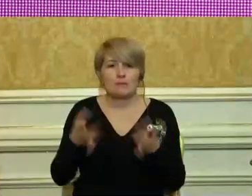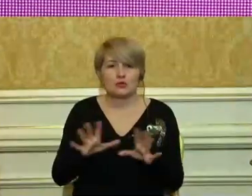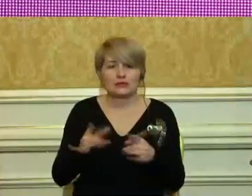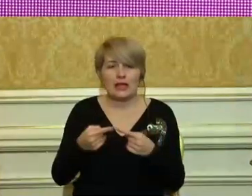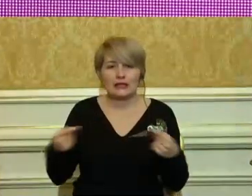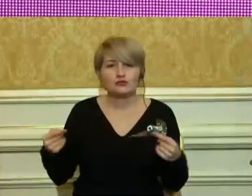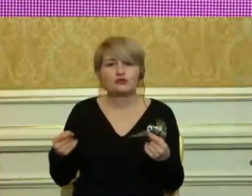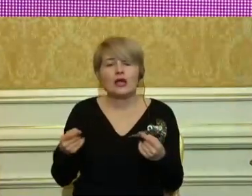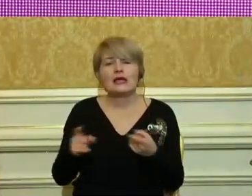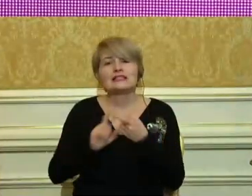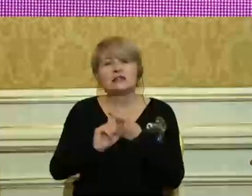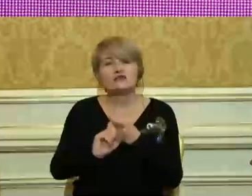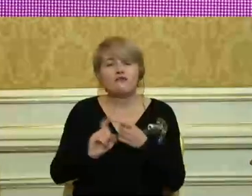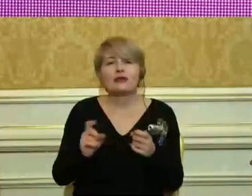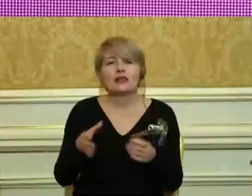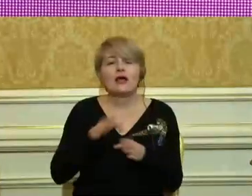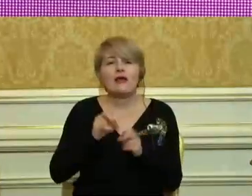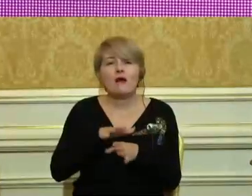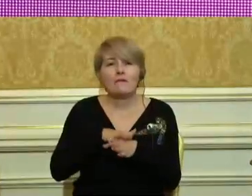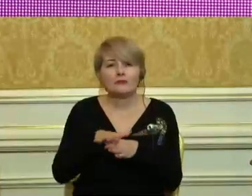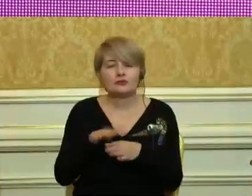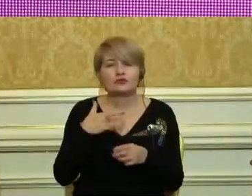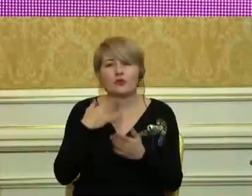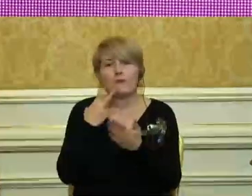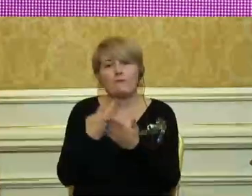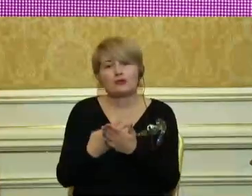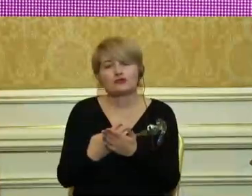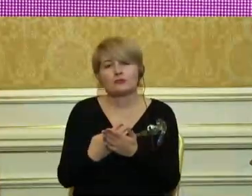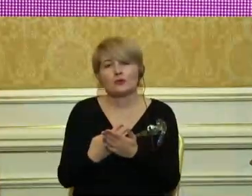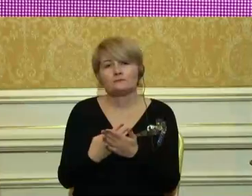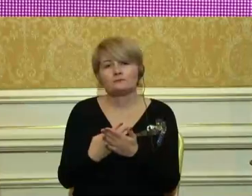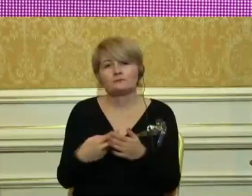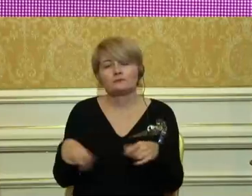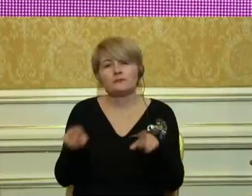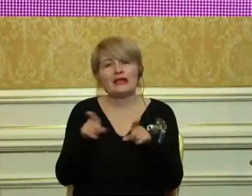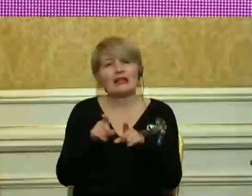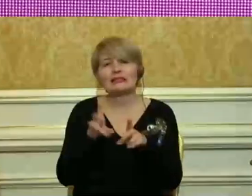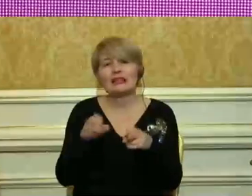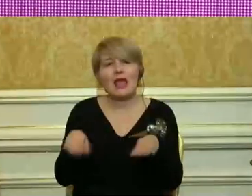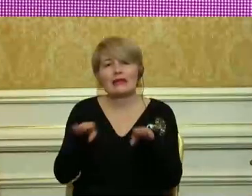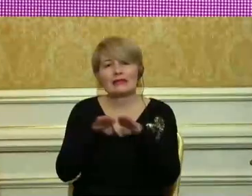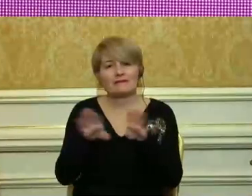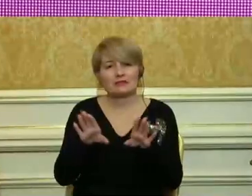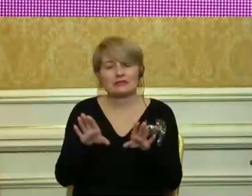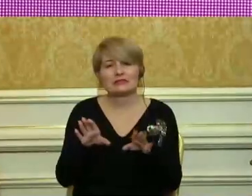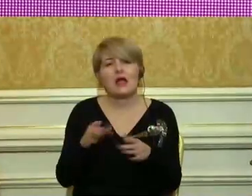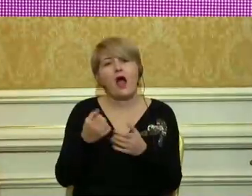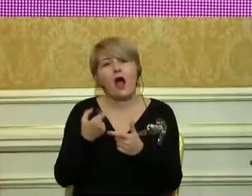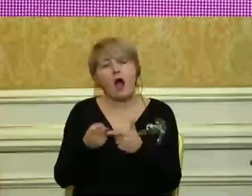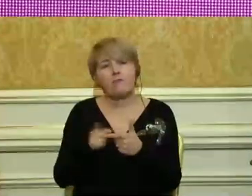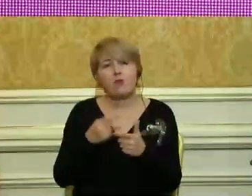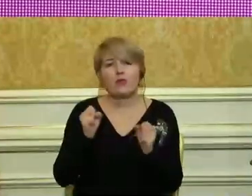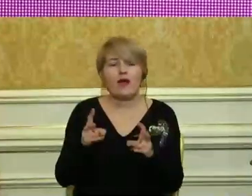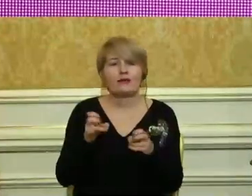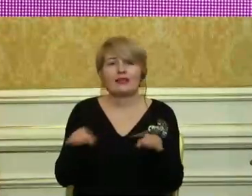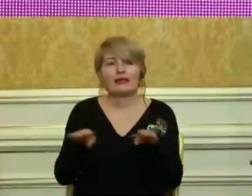important thing. So it's not so easy to find out how it works. So, well, the inequality,